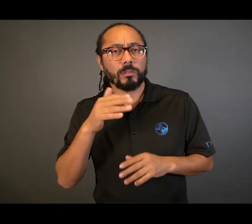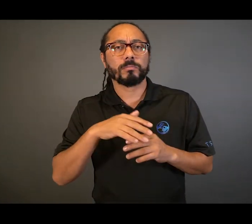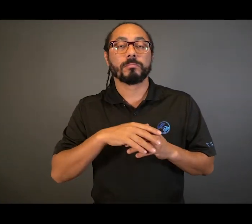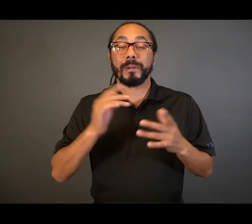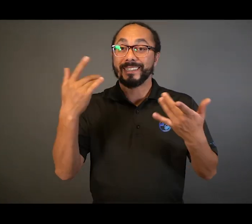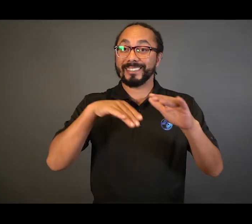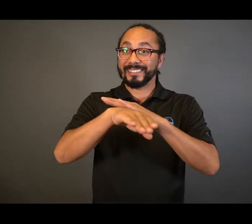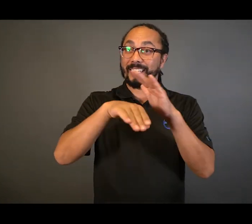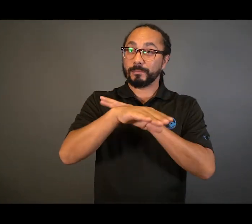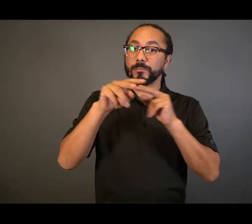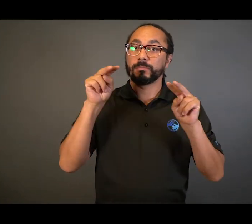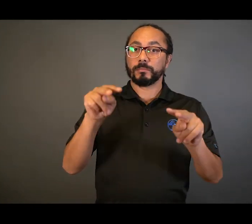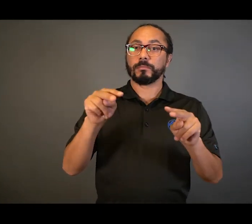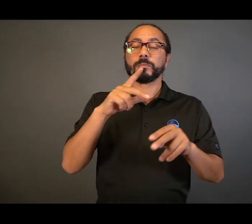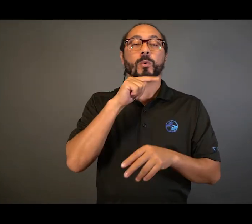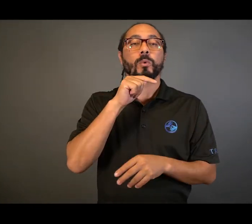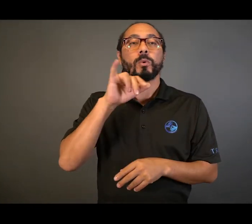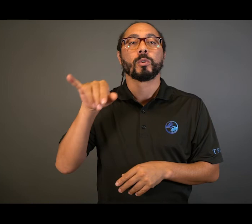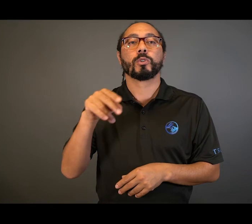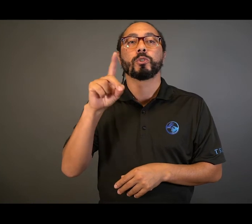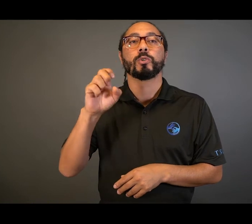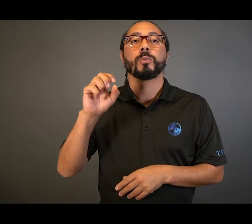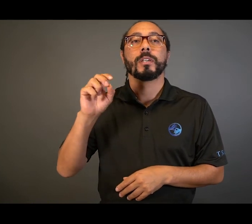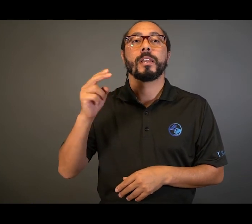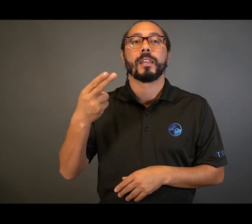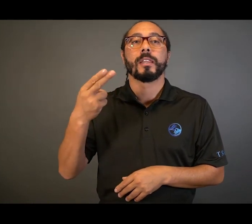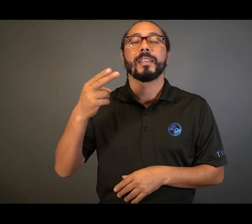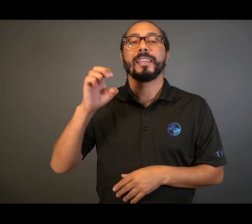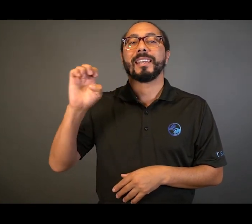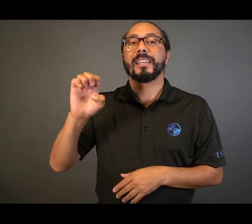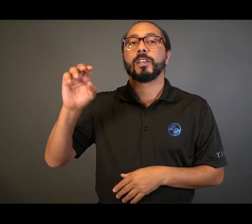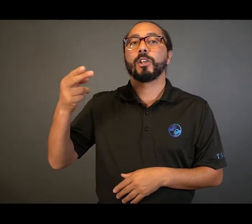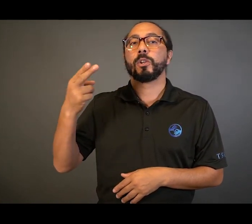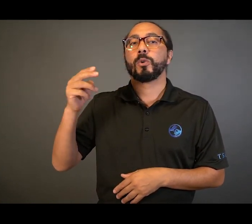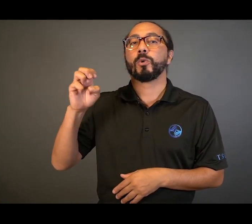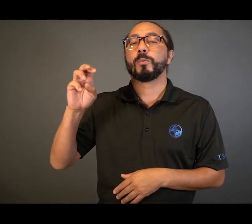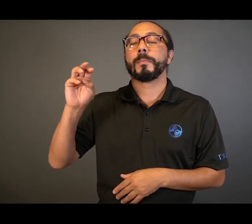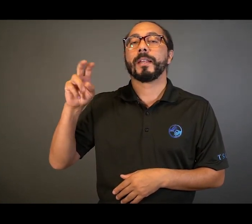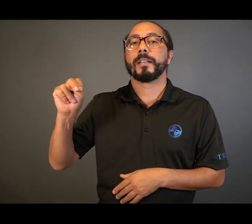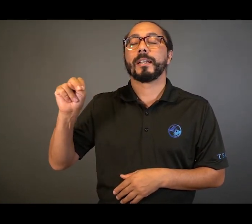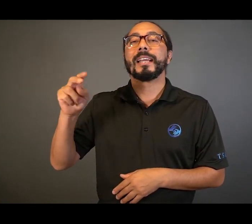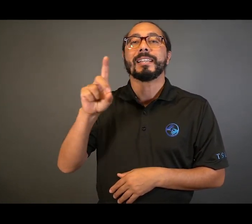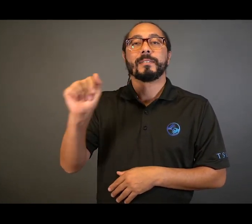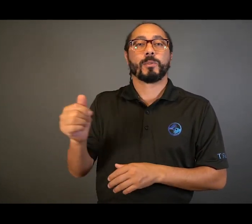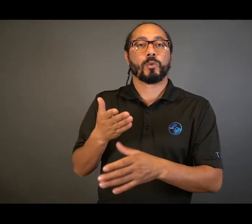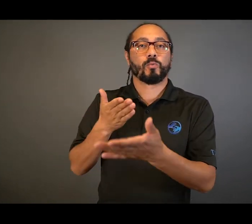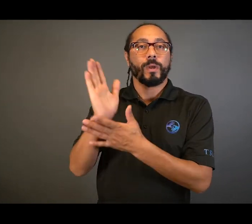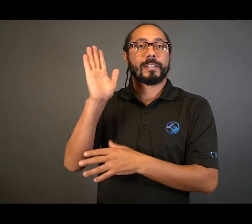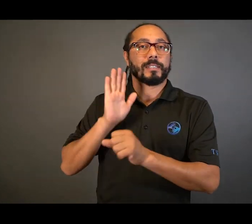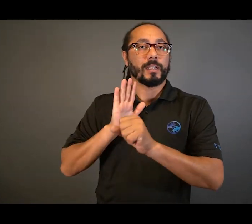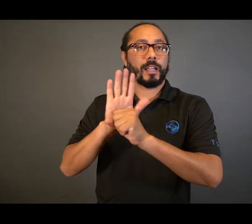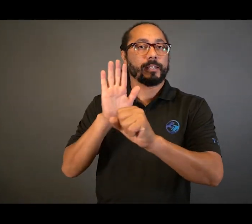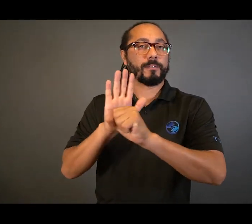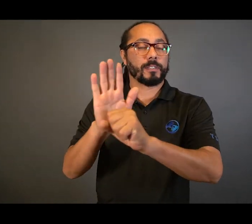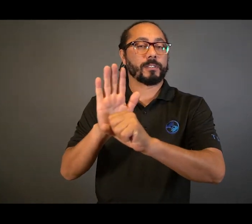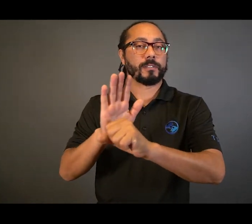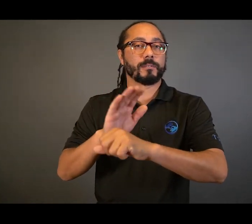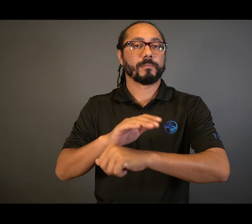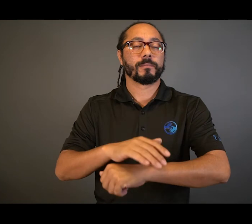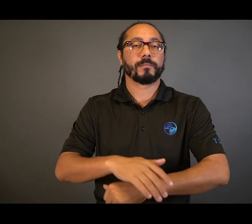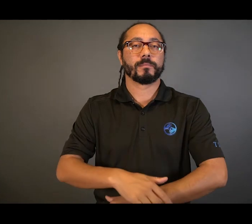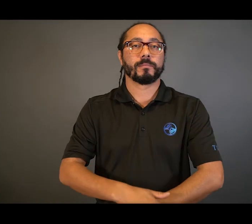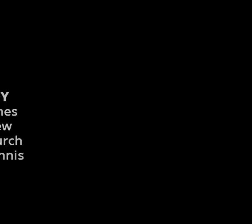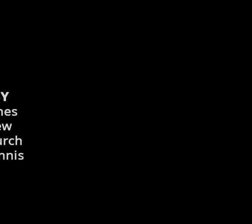accessible. Judith E. Heumann, American disability rights activist. End credits feature white letters over a black